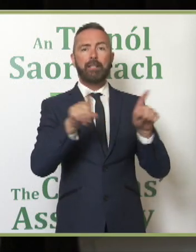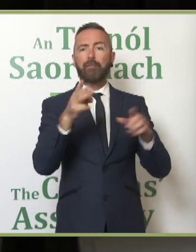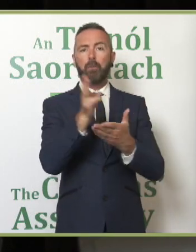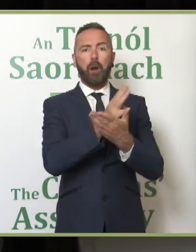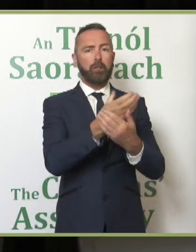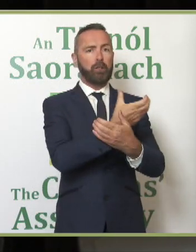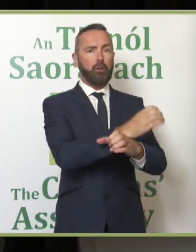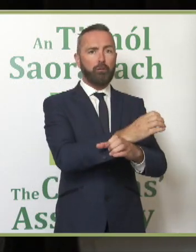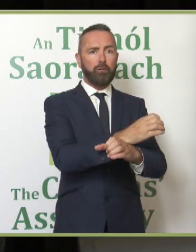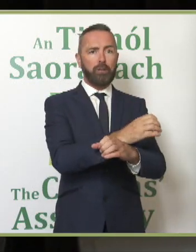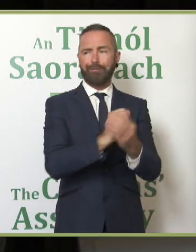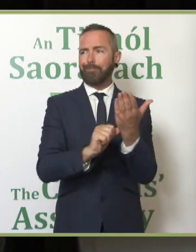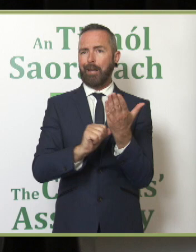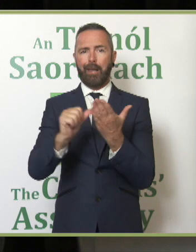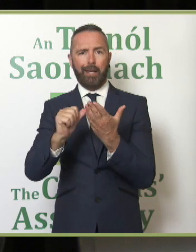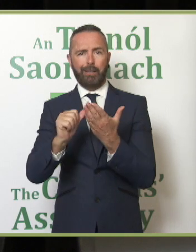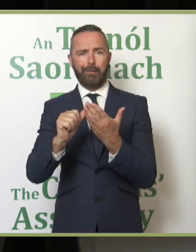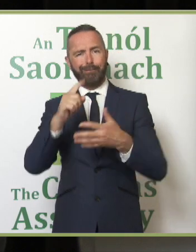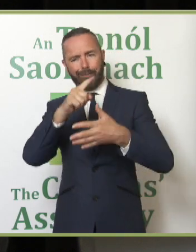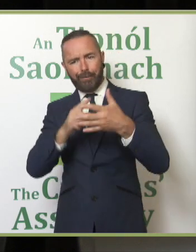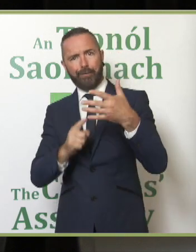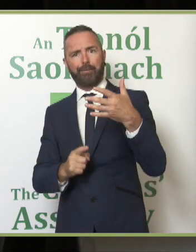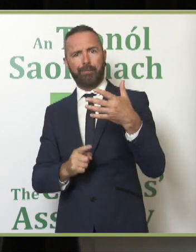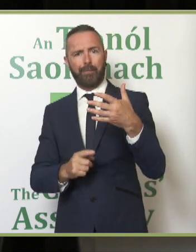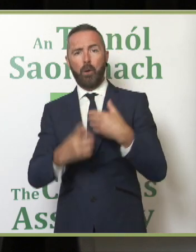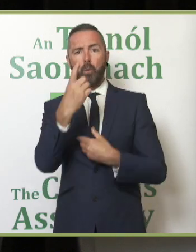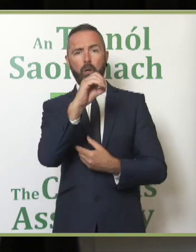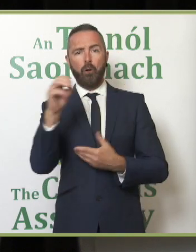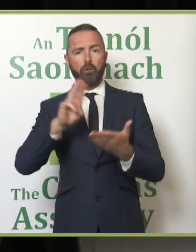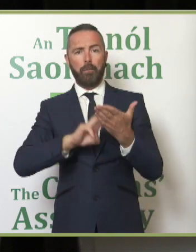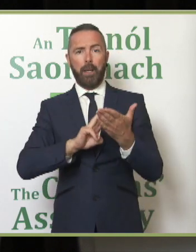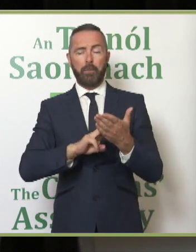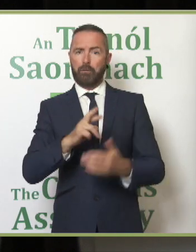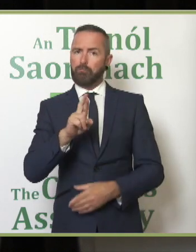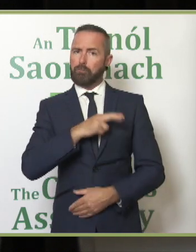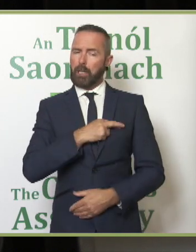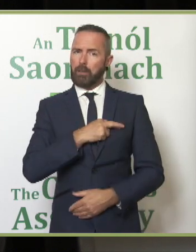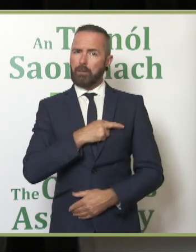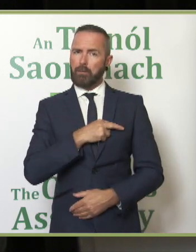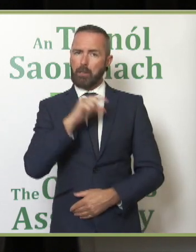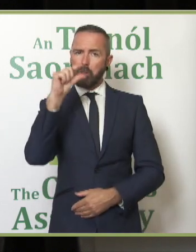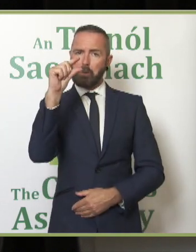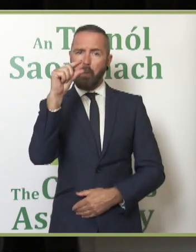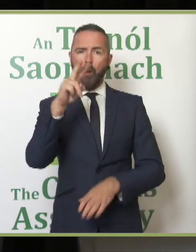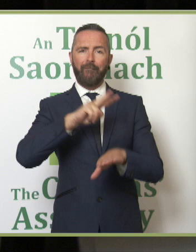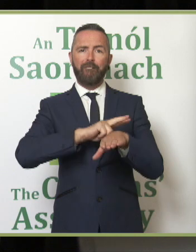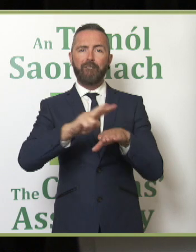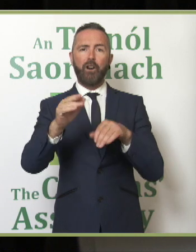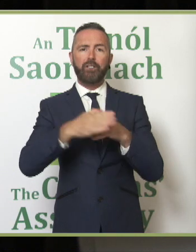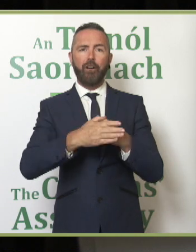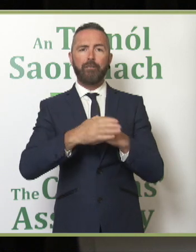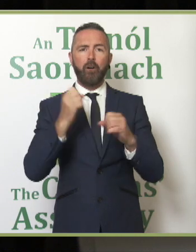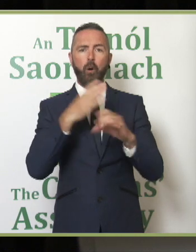or old you are. So the 100 members are essentially a small version of the whole